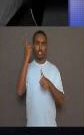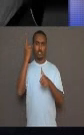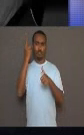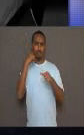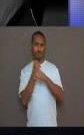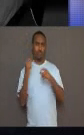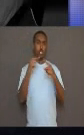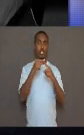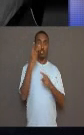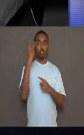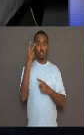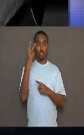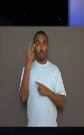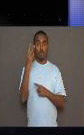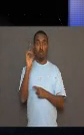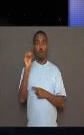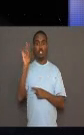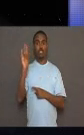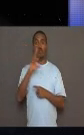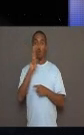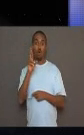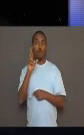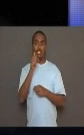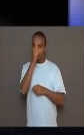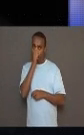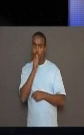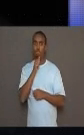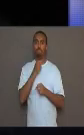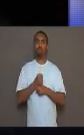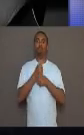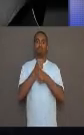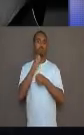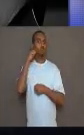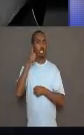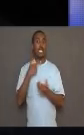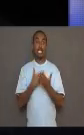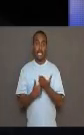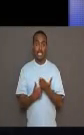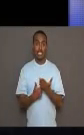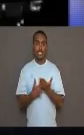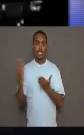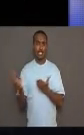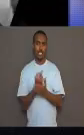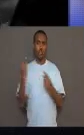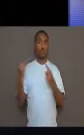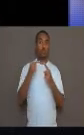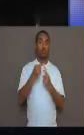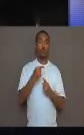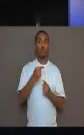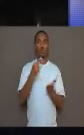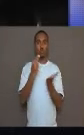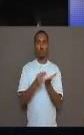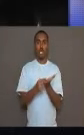mission as a 007 or secret agent. This takes him to